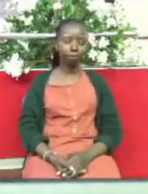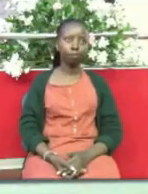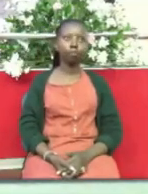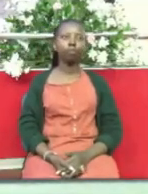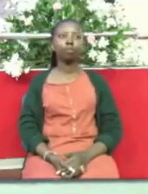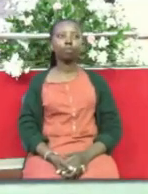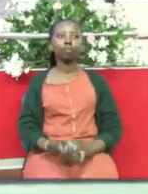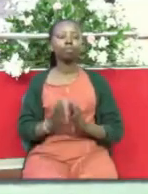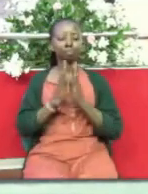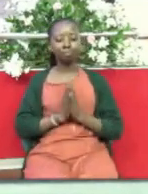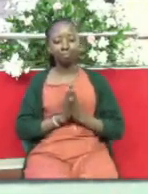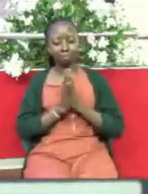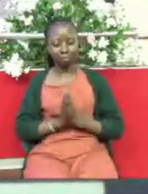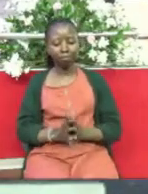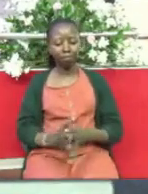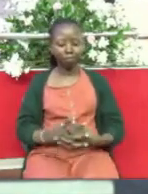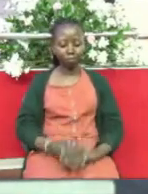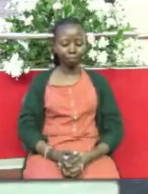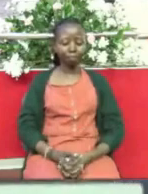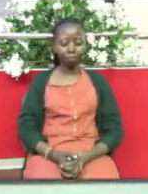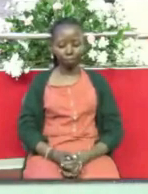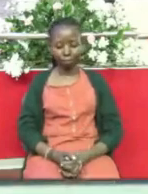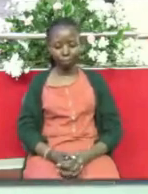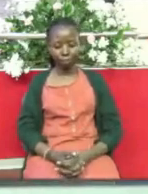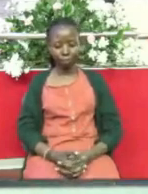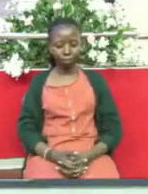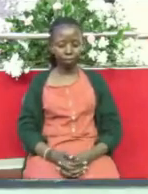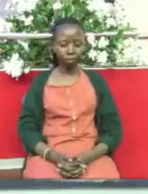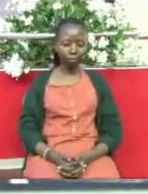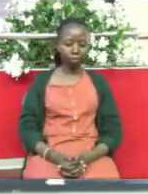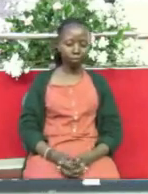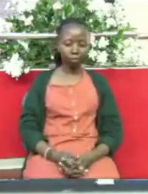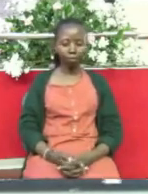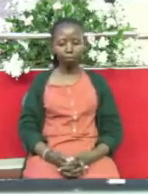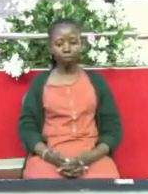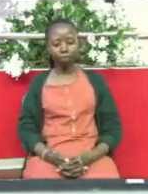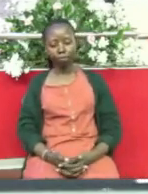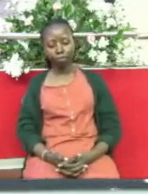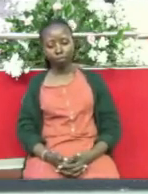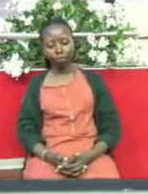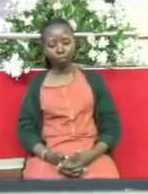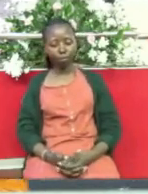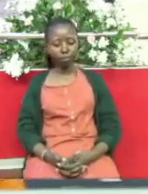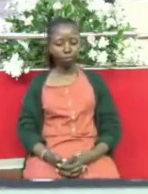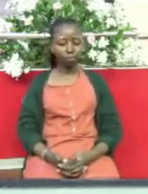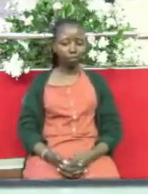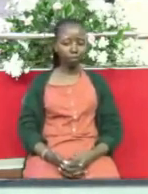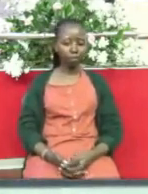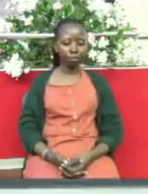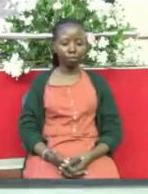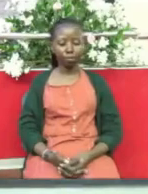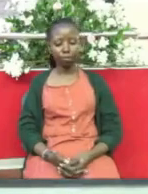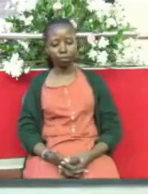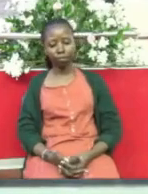the mighty name of Jesus, we decree and declare, you mountain of stagnation, you